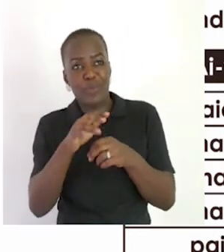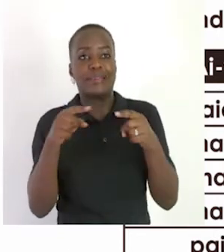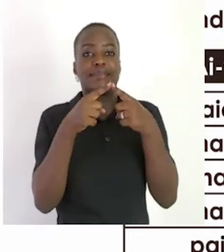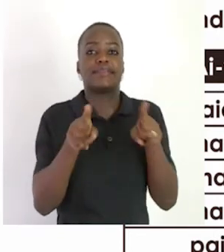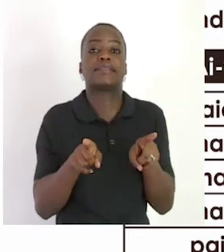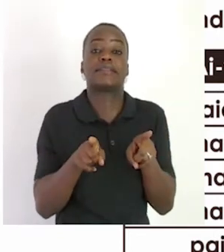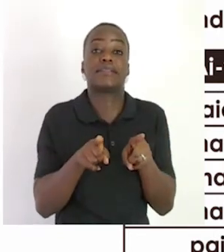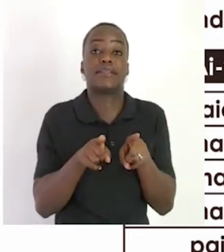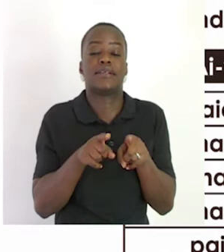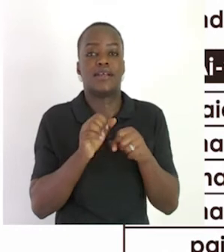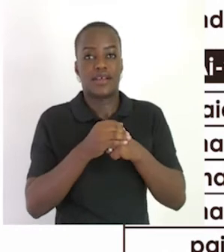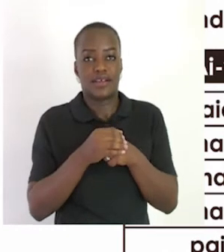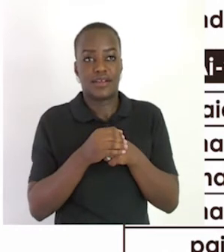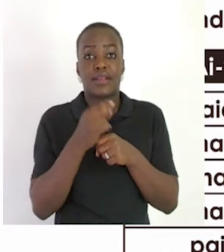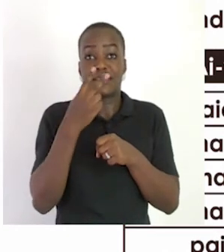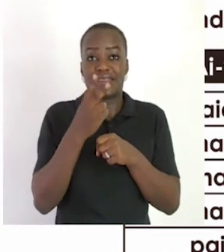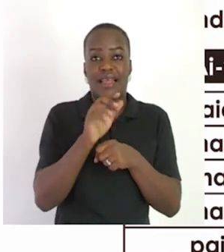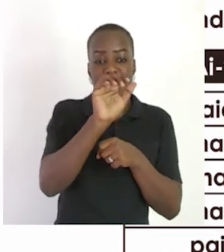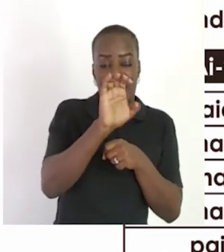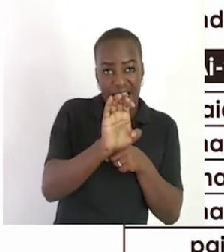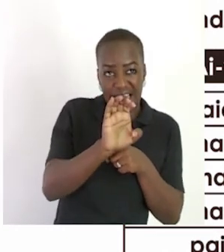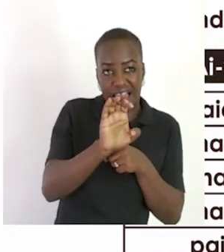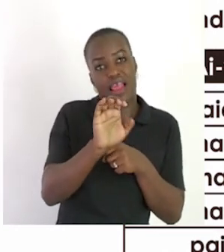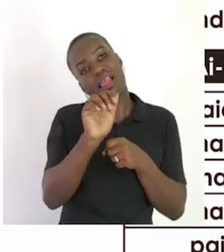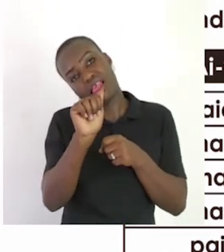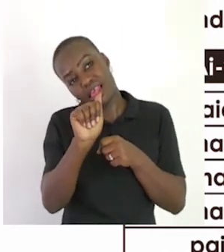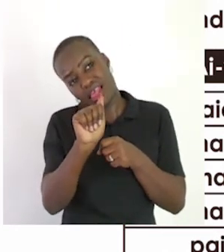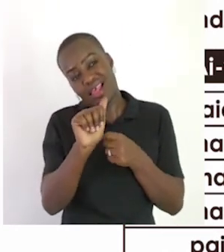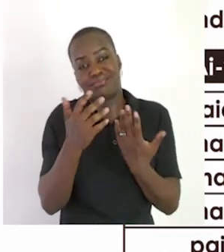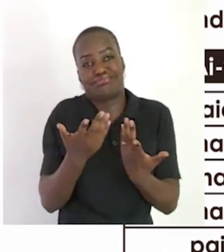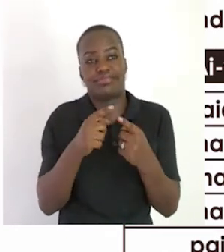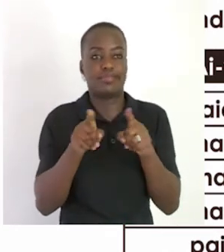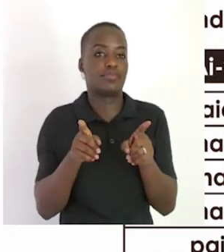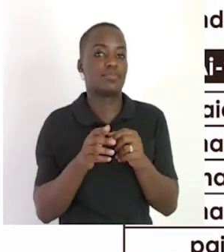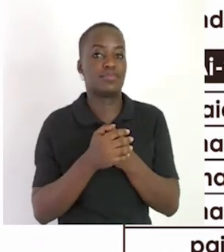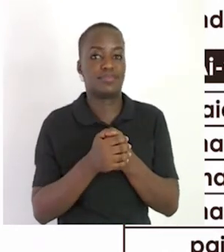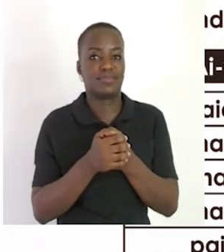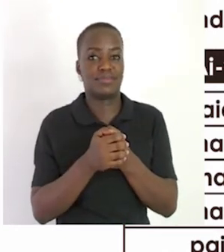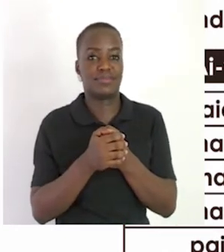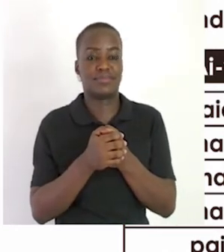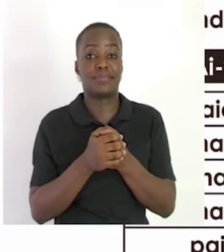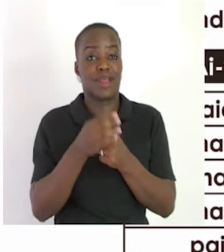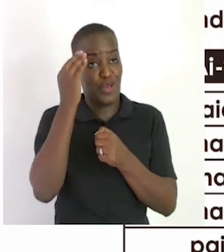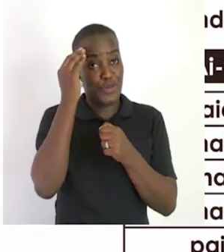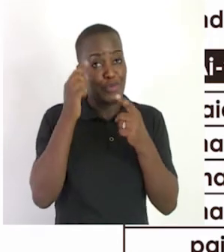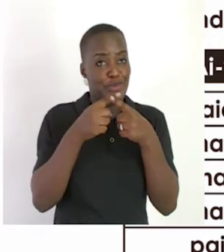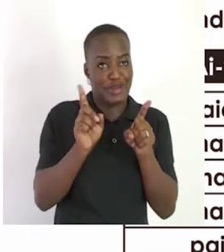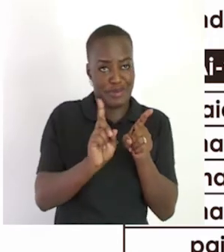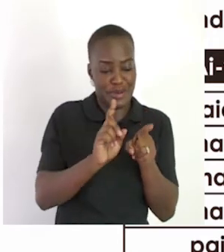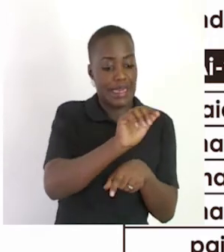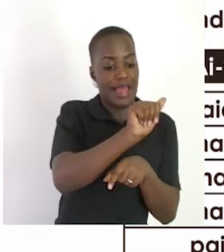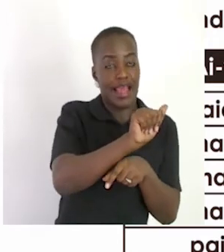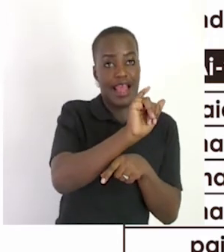says A and the other one says A. Now that you know the difference between the two